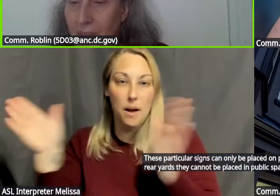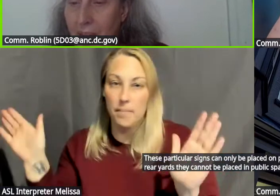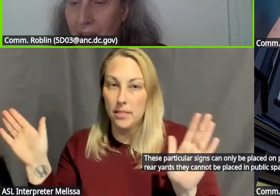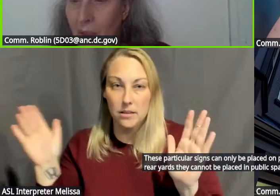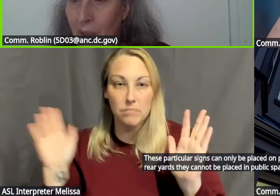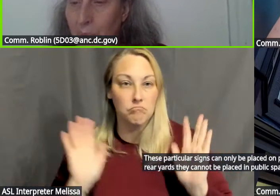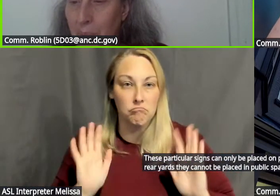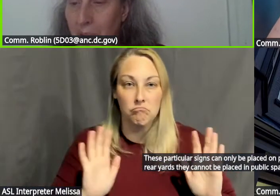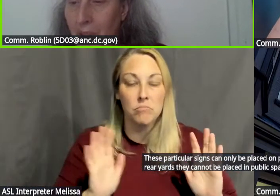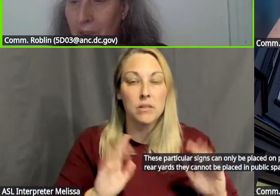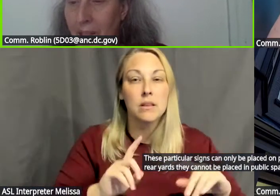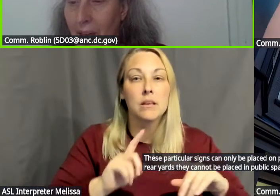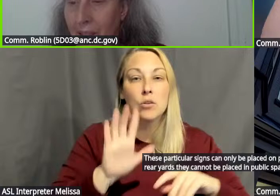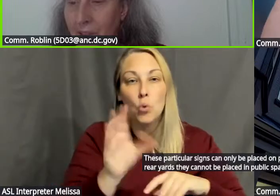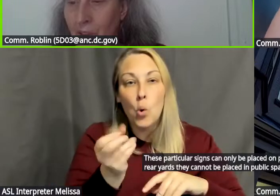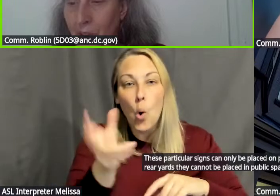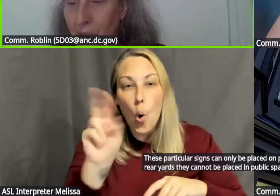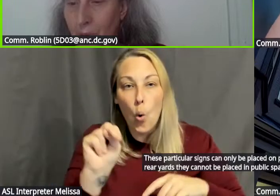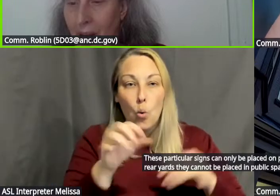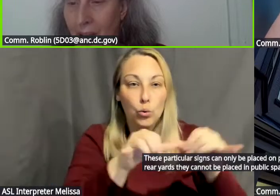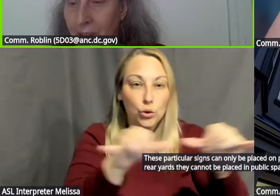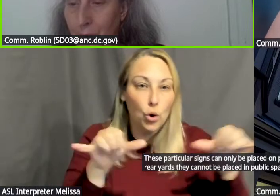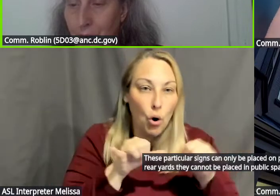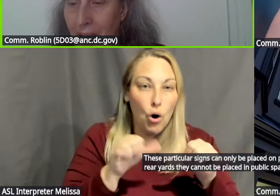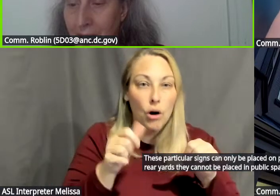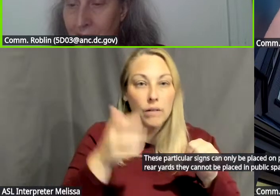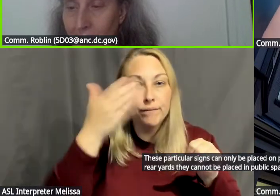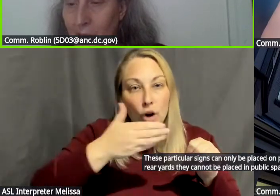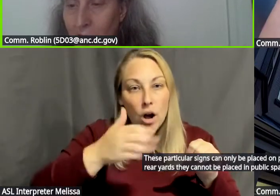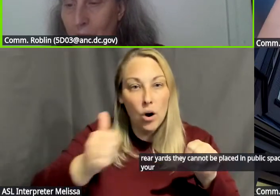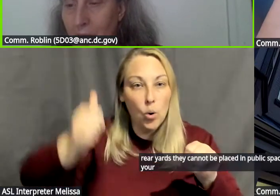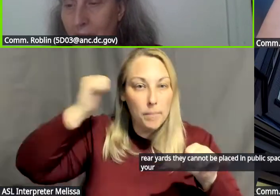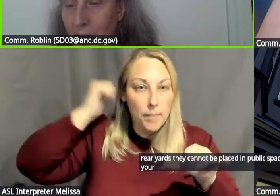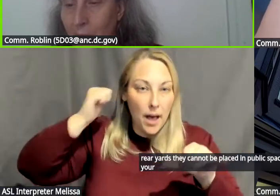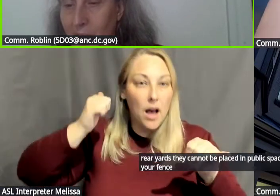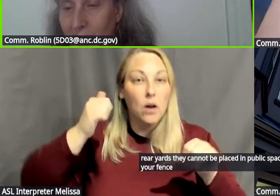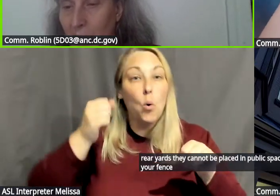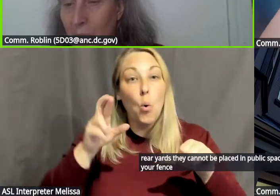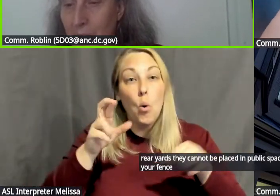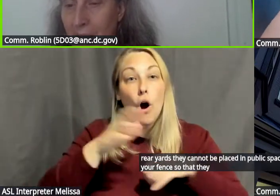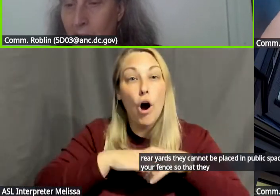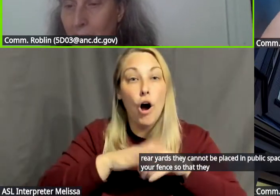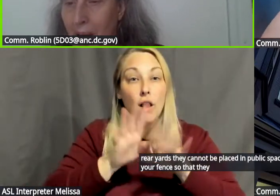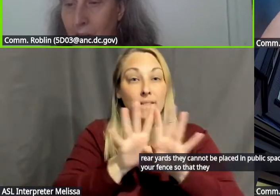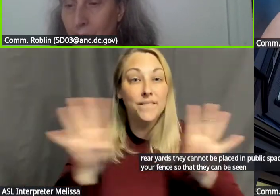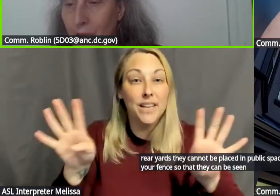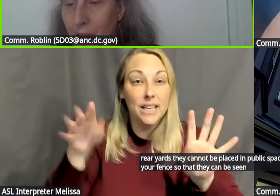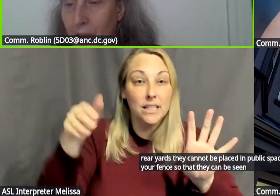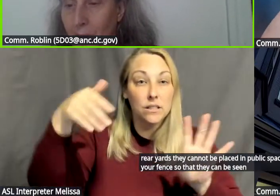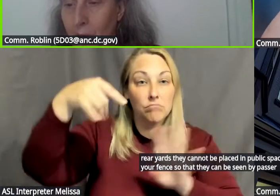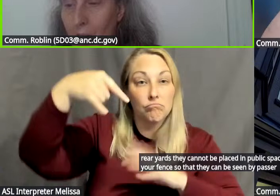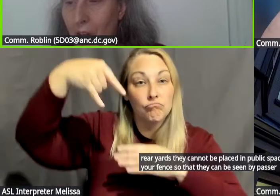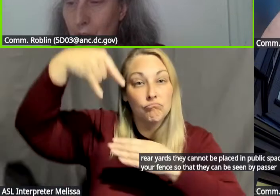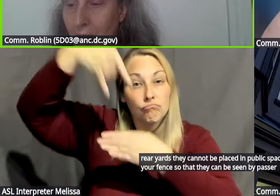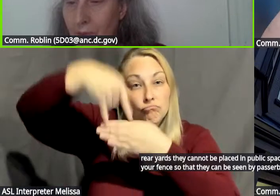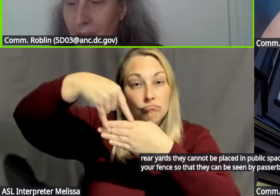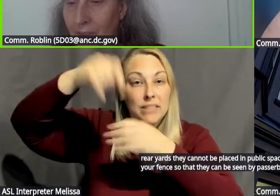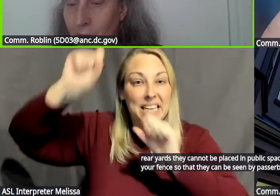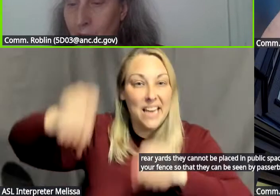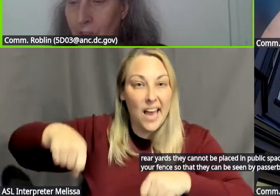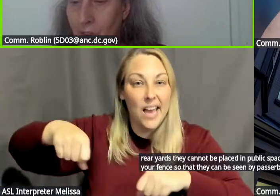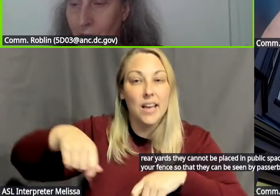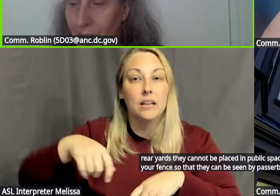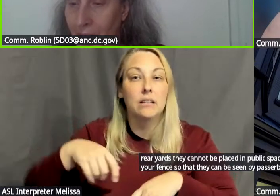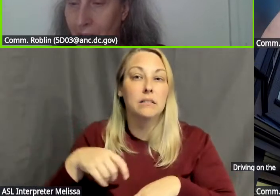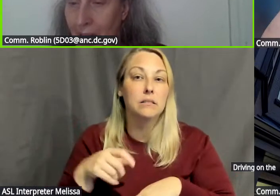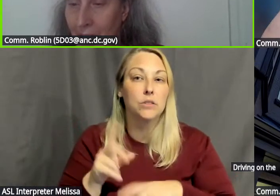they can be put like on your fence so that they can be seen by passerbys or vehicles driving on the